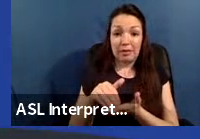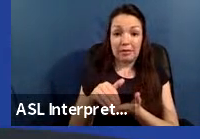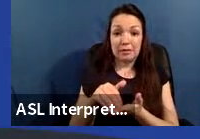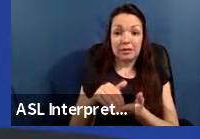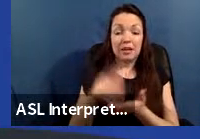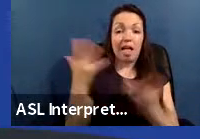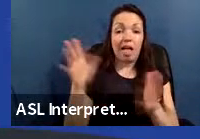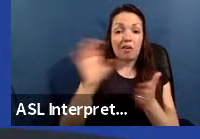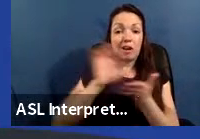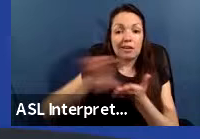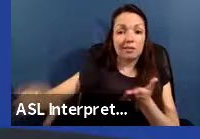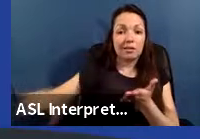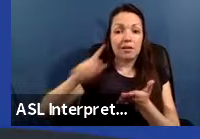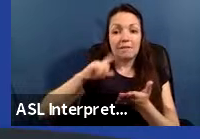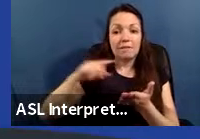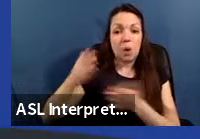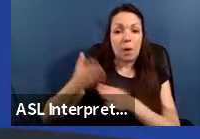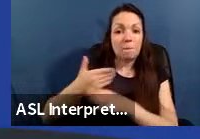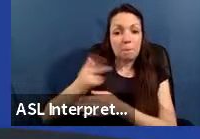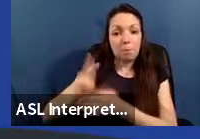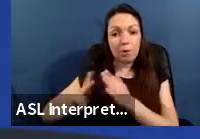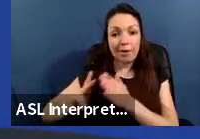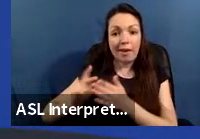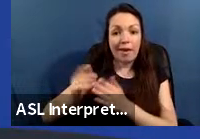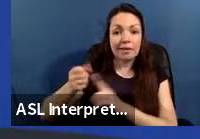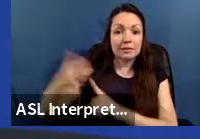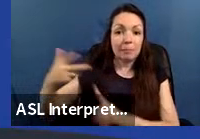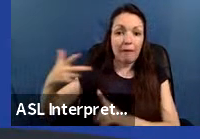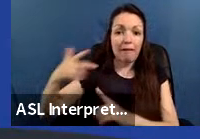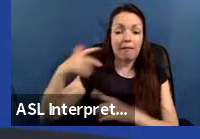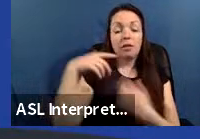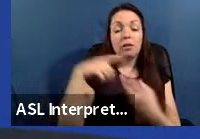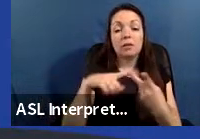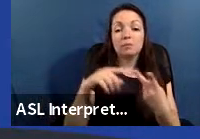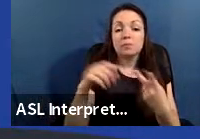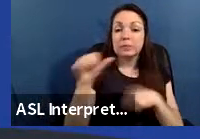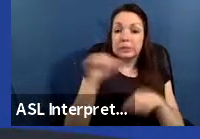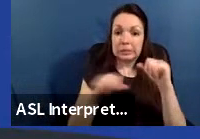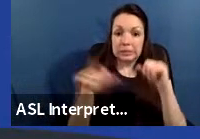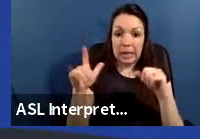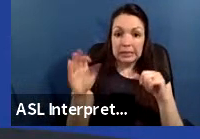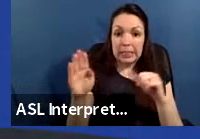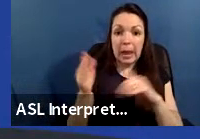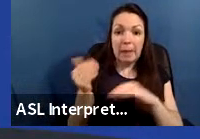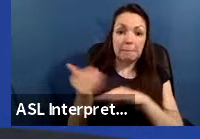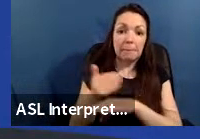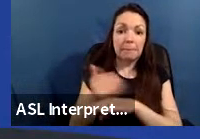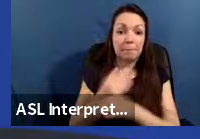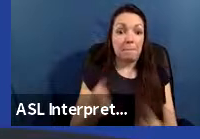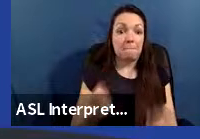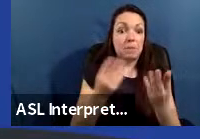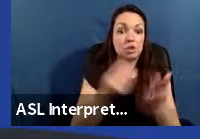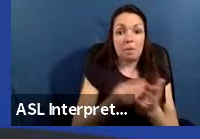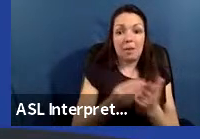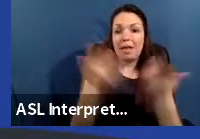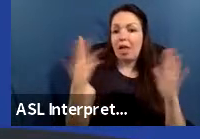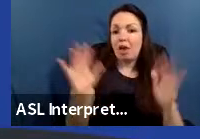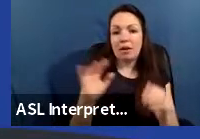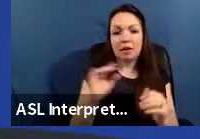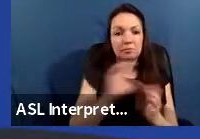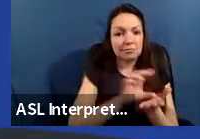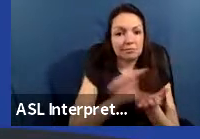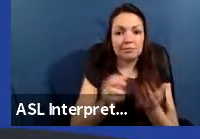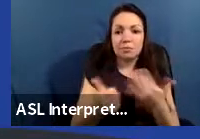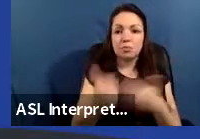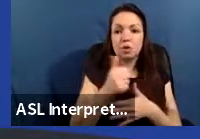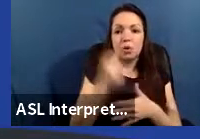priorities such as pre-K expansion, science lab upgrades. The remaining amount is prioritized for critical capital needs. I